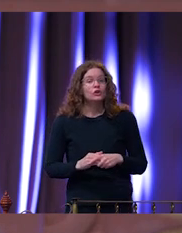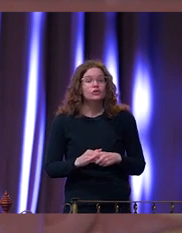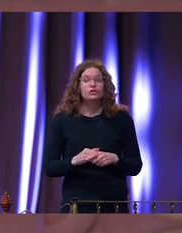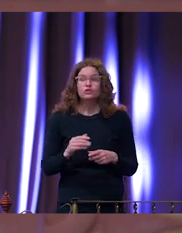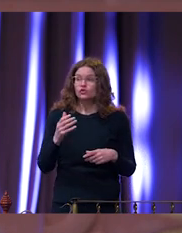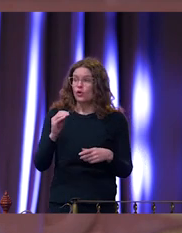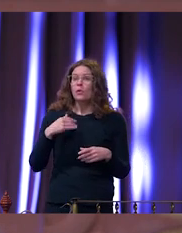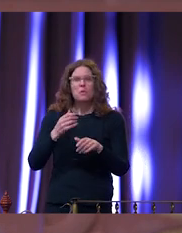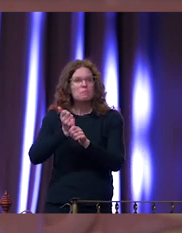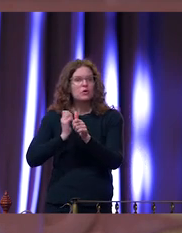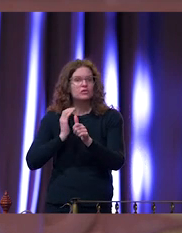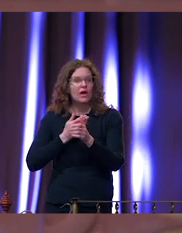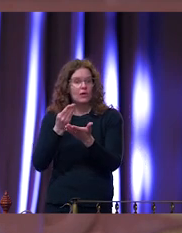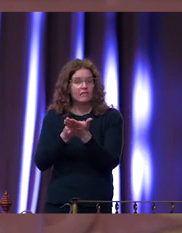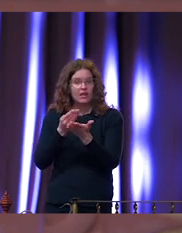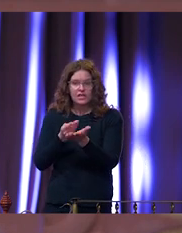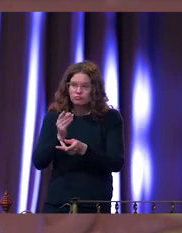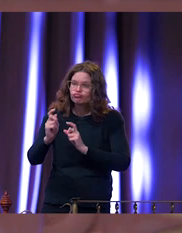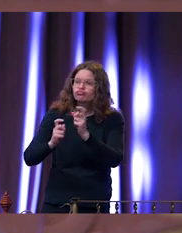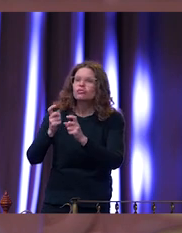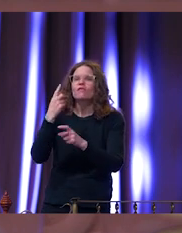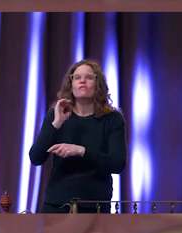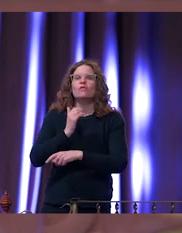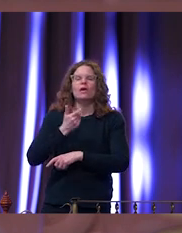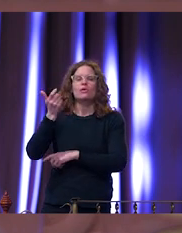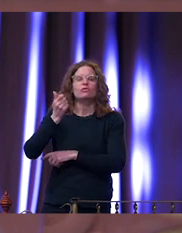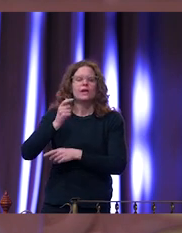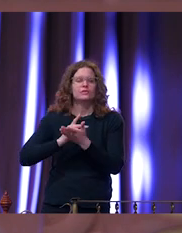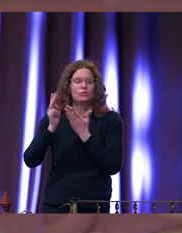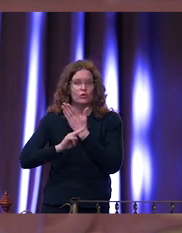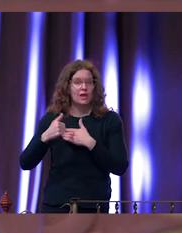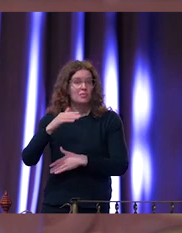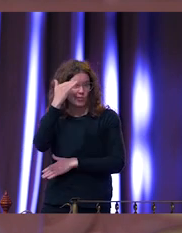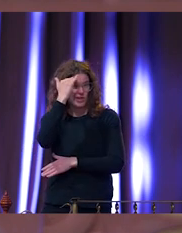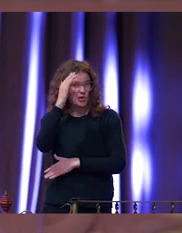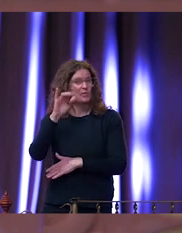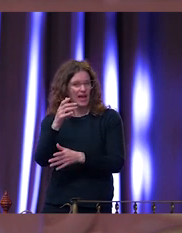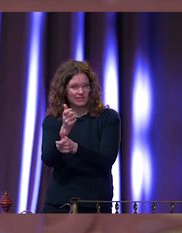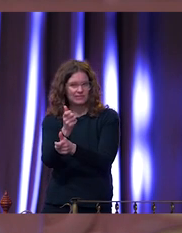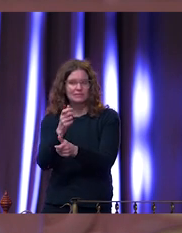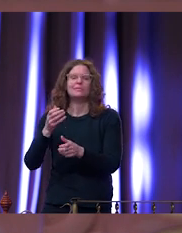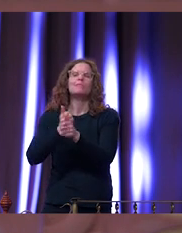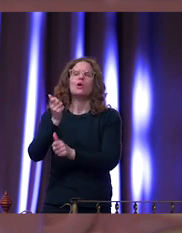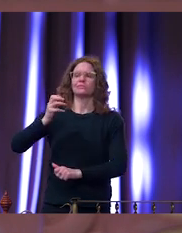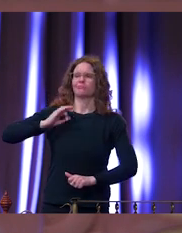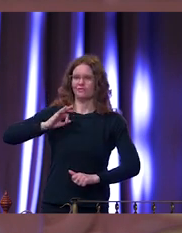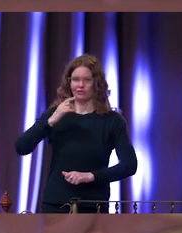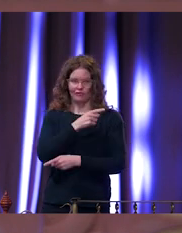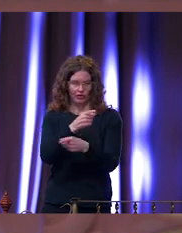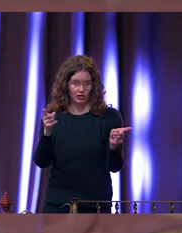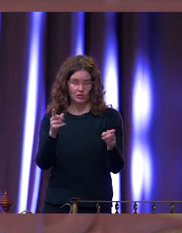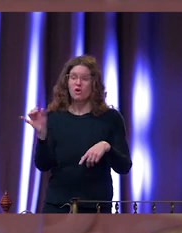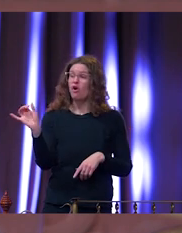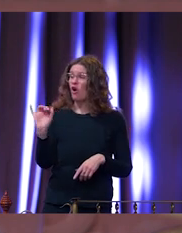that we have for our grants program goes, because we know that that is the most, I think, beneficial to you. I feel that also on the